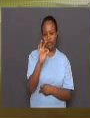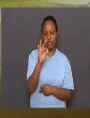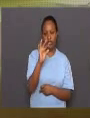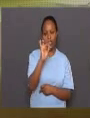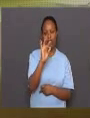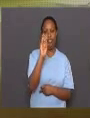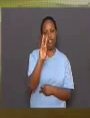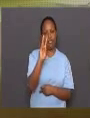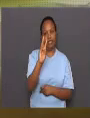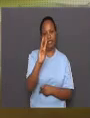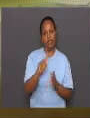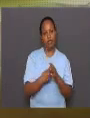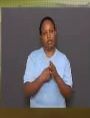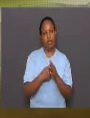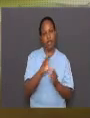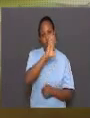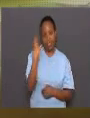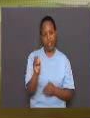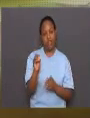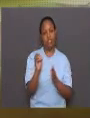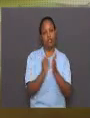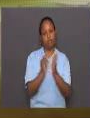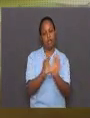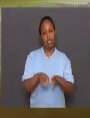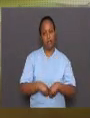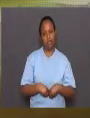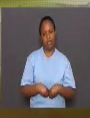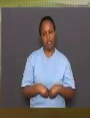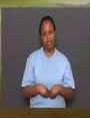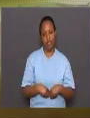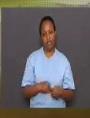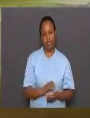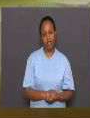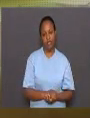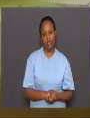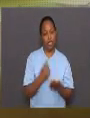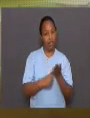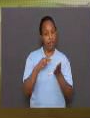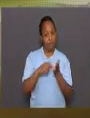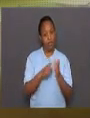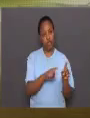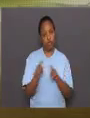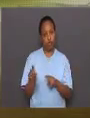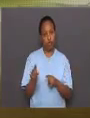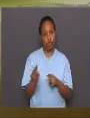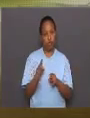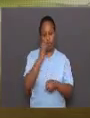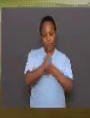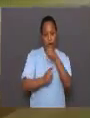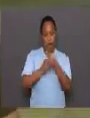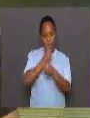1986, when the African Charter was accepted. It meets twice a